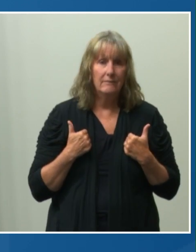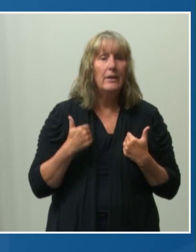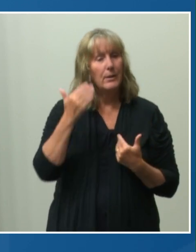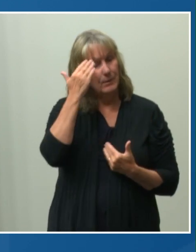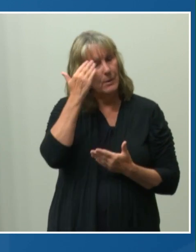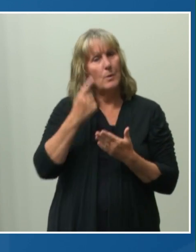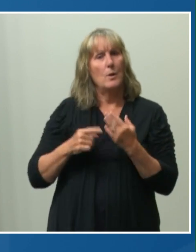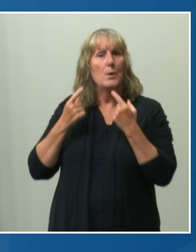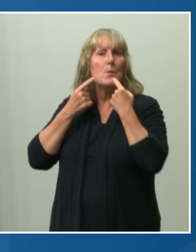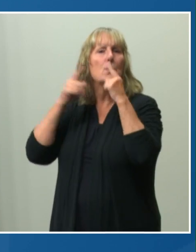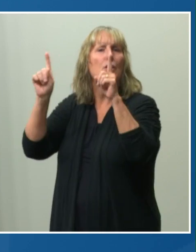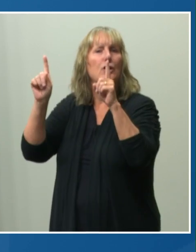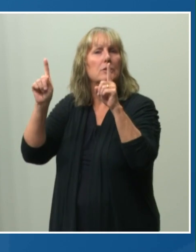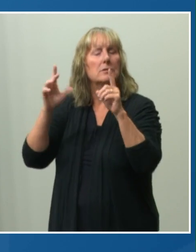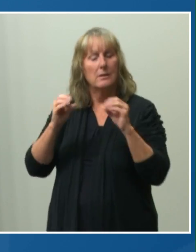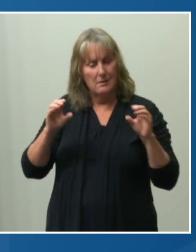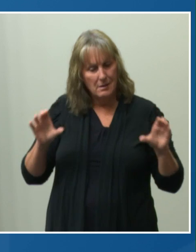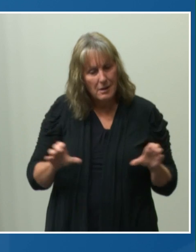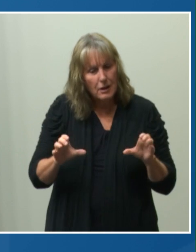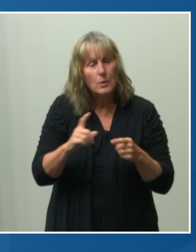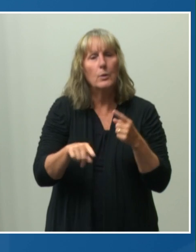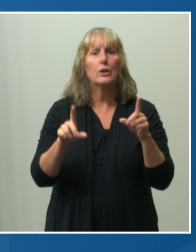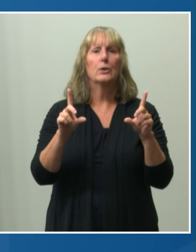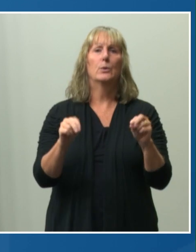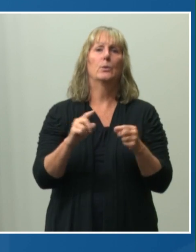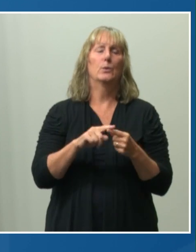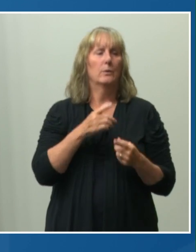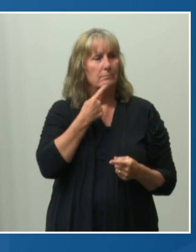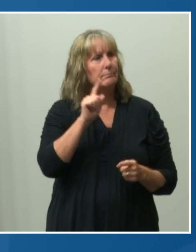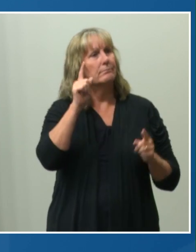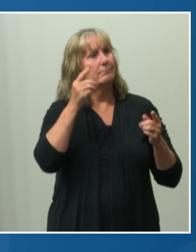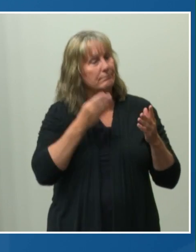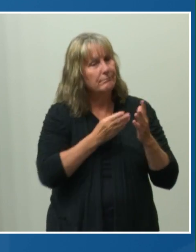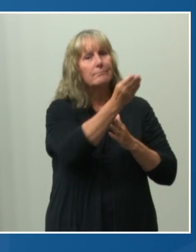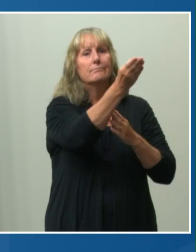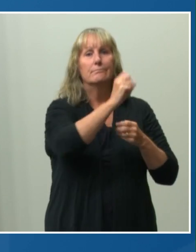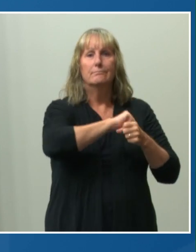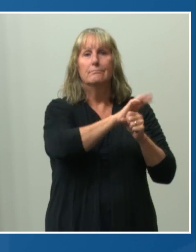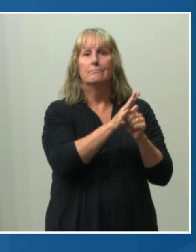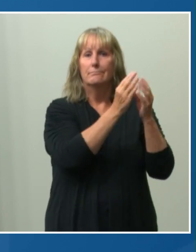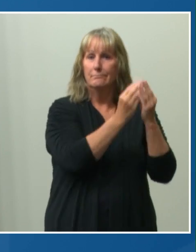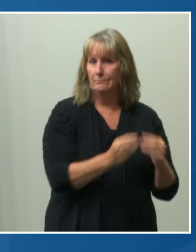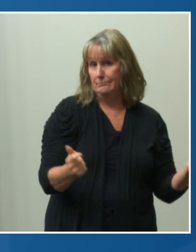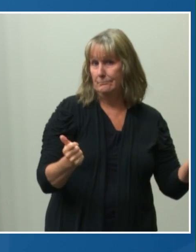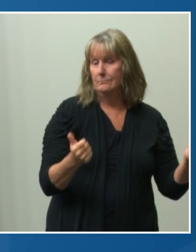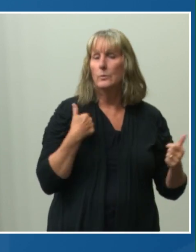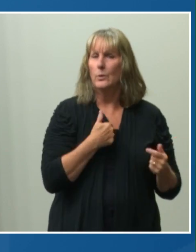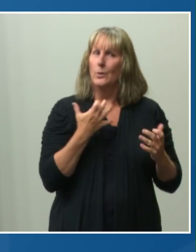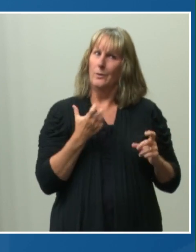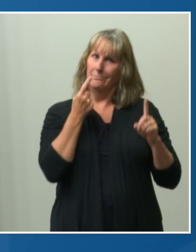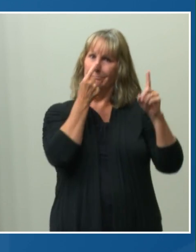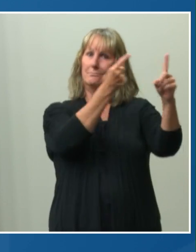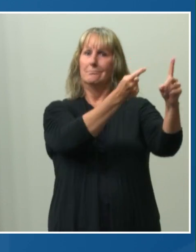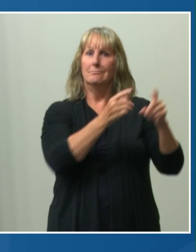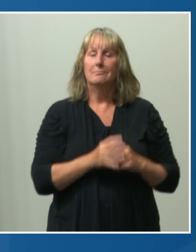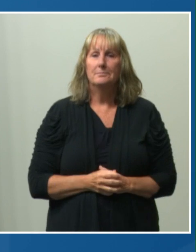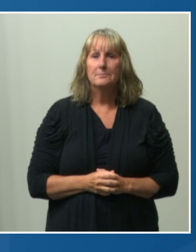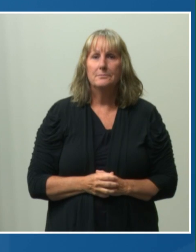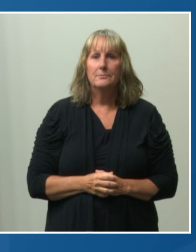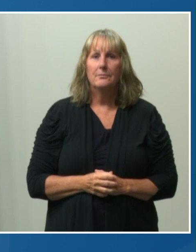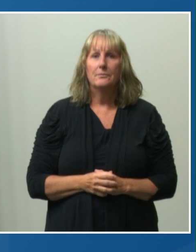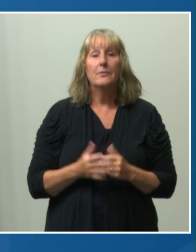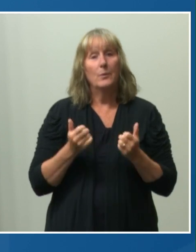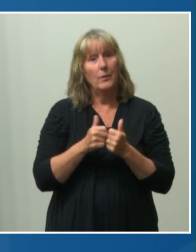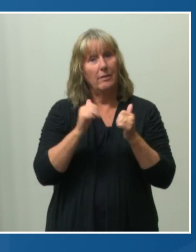know what works and the actions we need to take to get us through this surge and back where we want to be. And